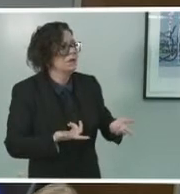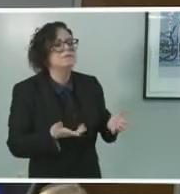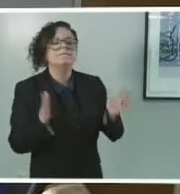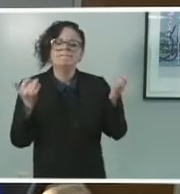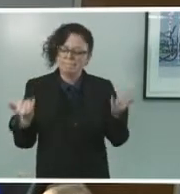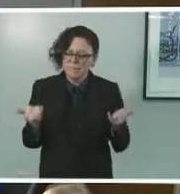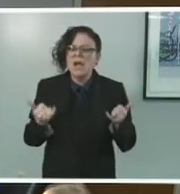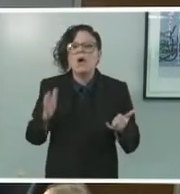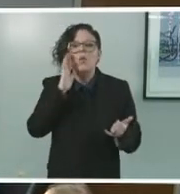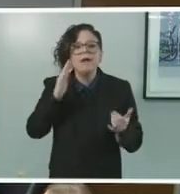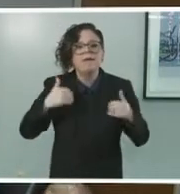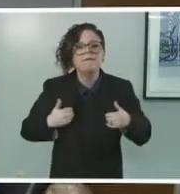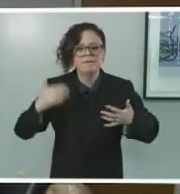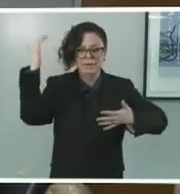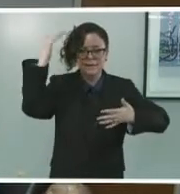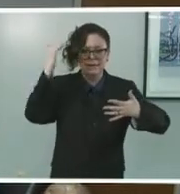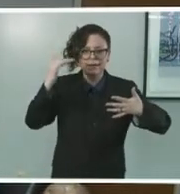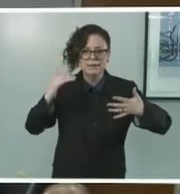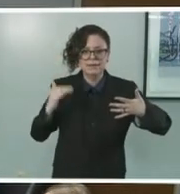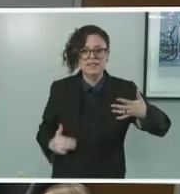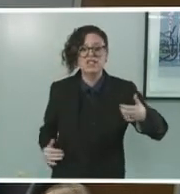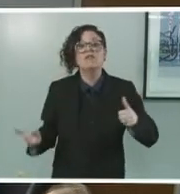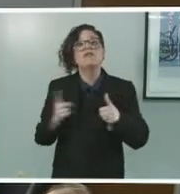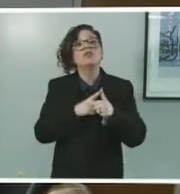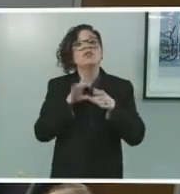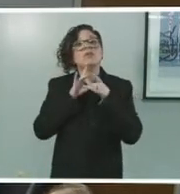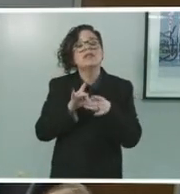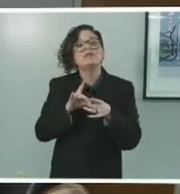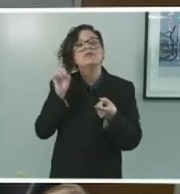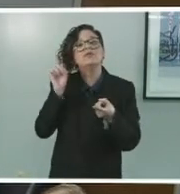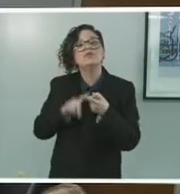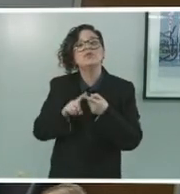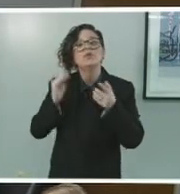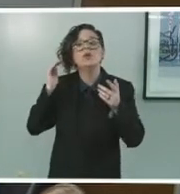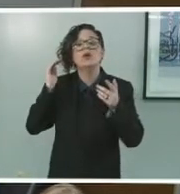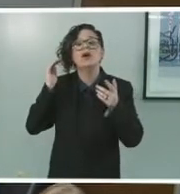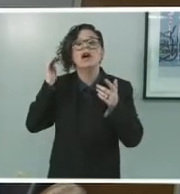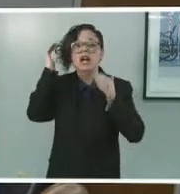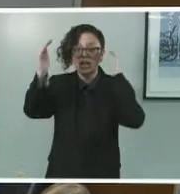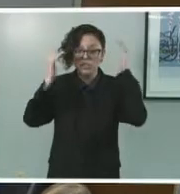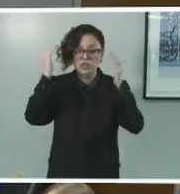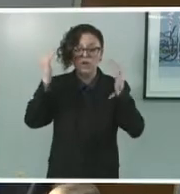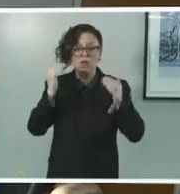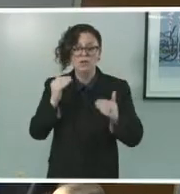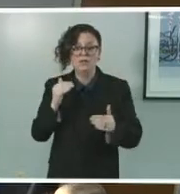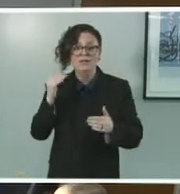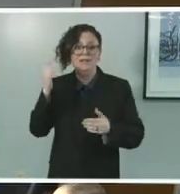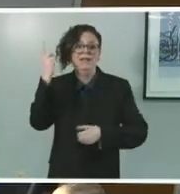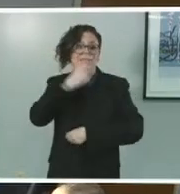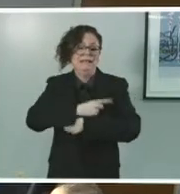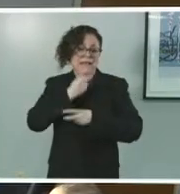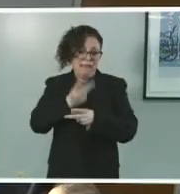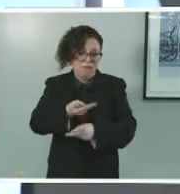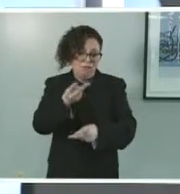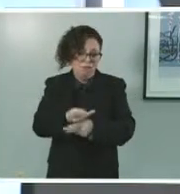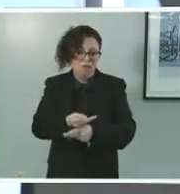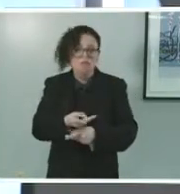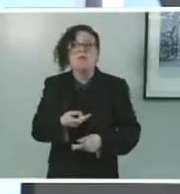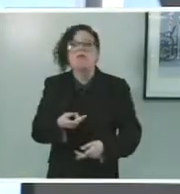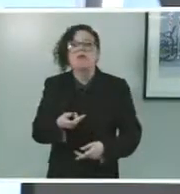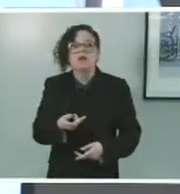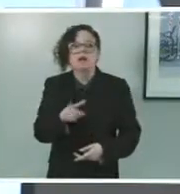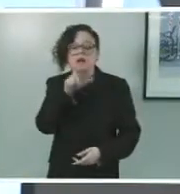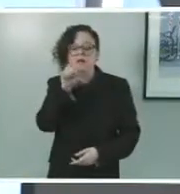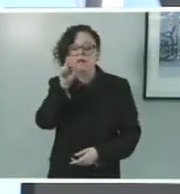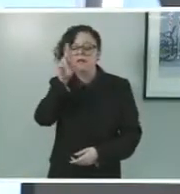just start down the list. The first one was adult daycares. Larry? I think adult daycares are allowed.